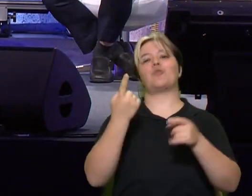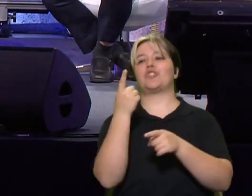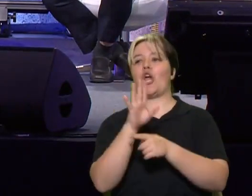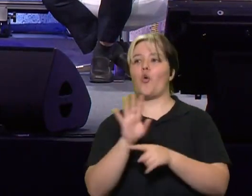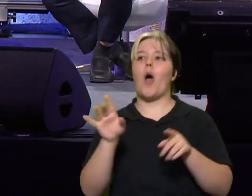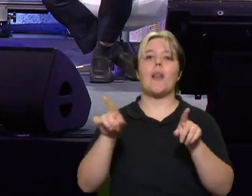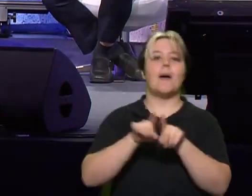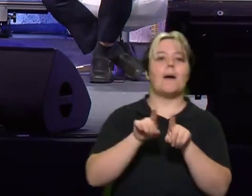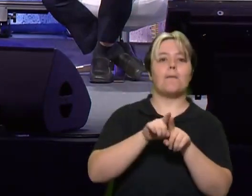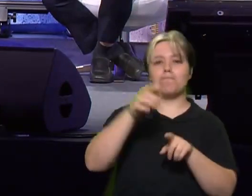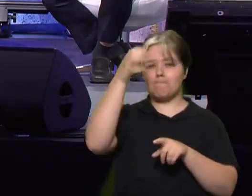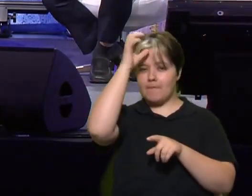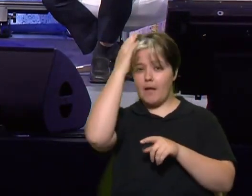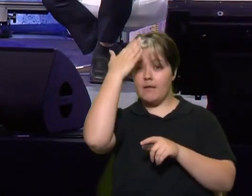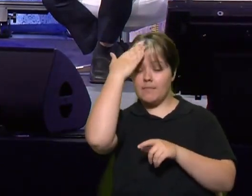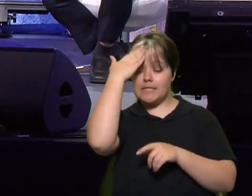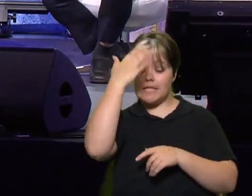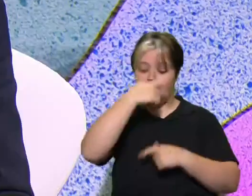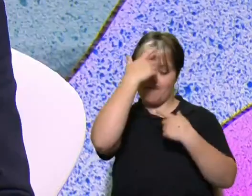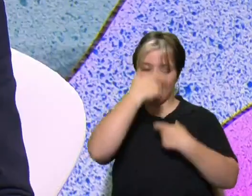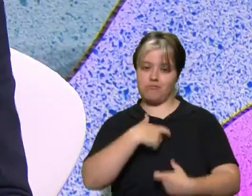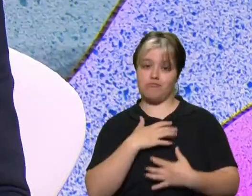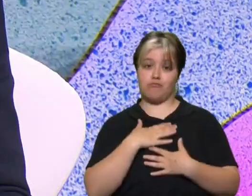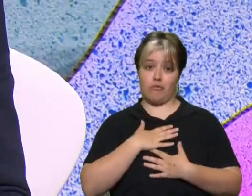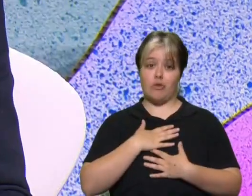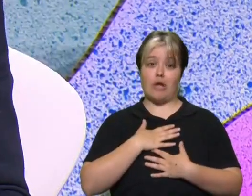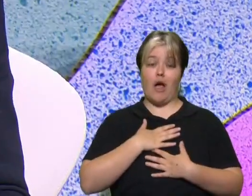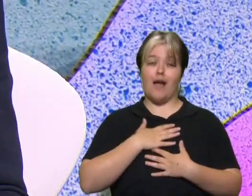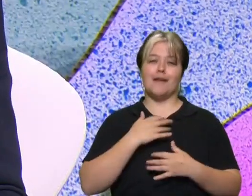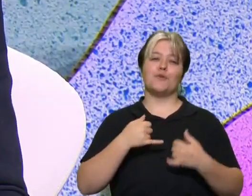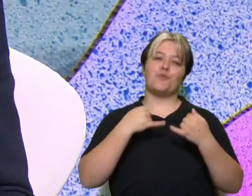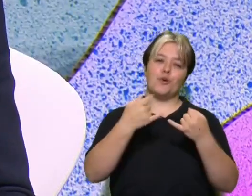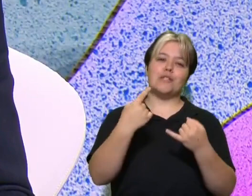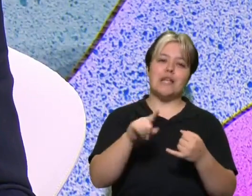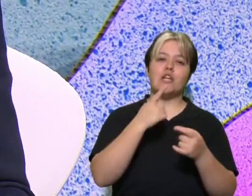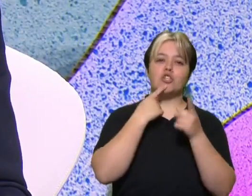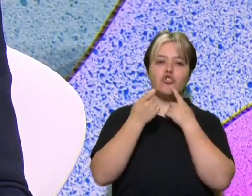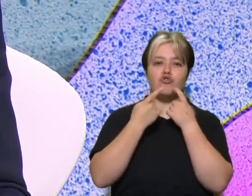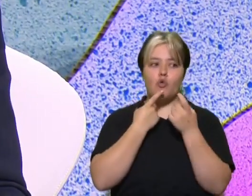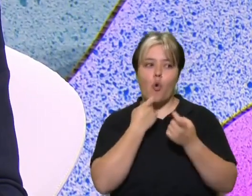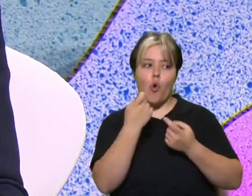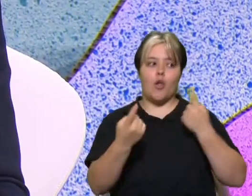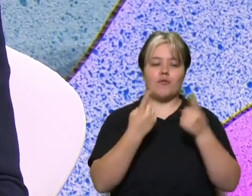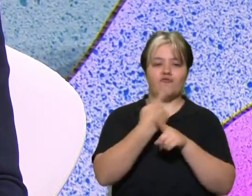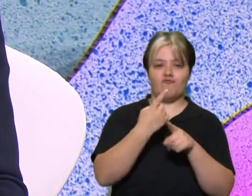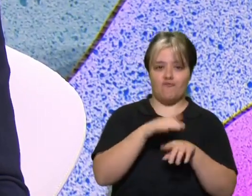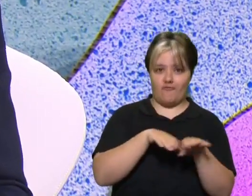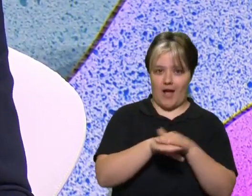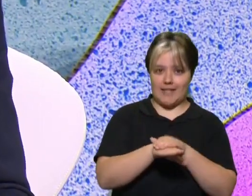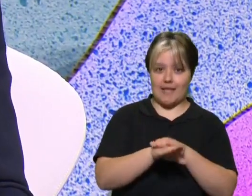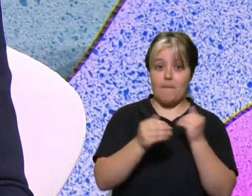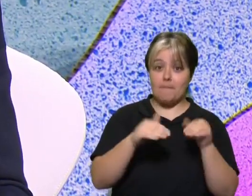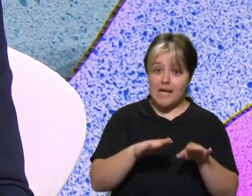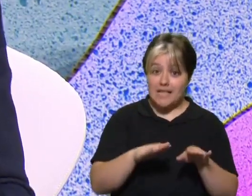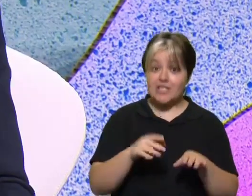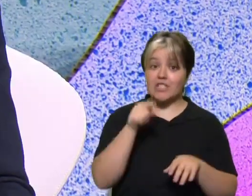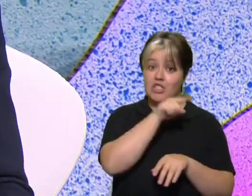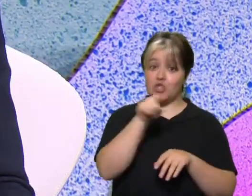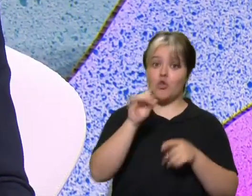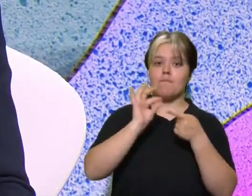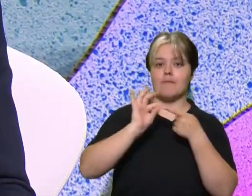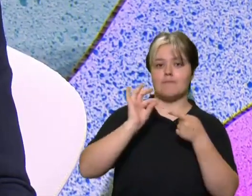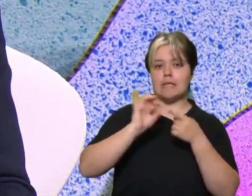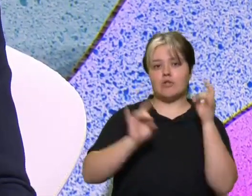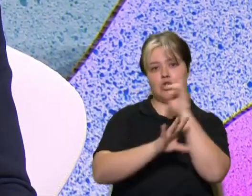their company because there's a competition, intellectual property issues. This is